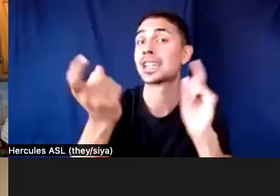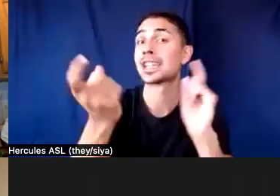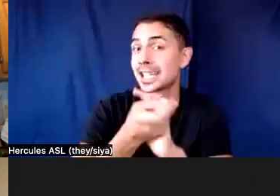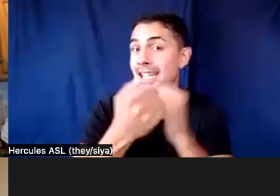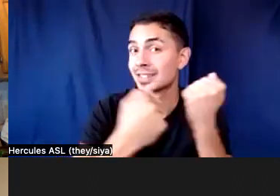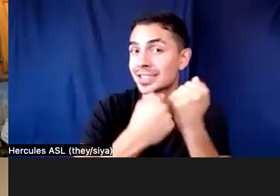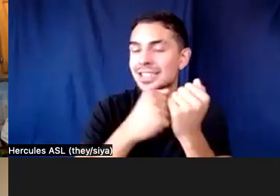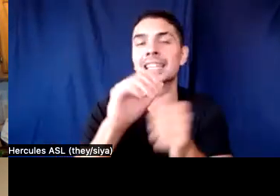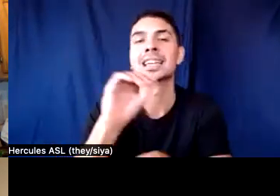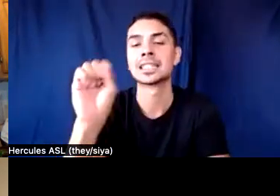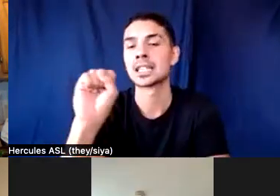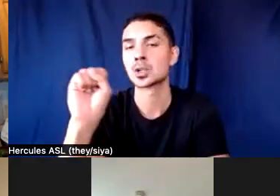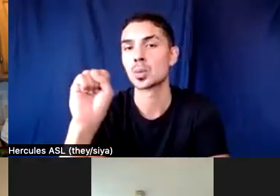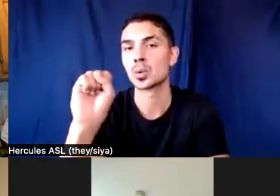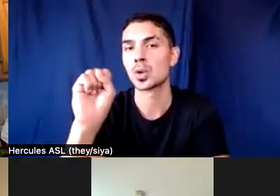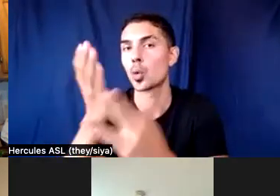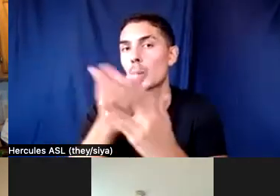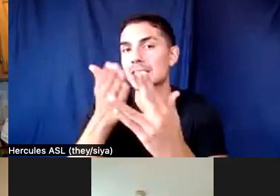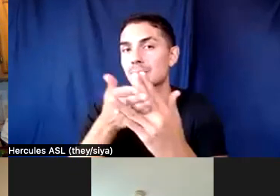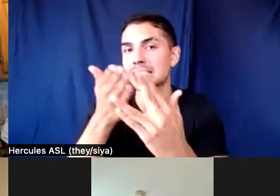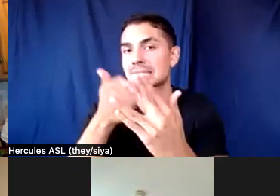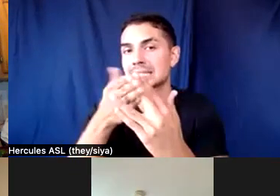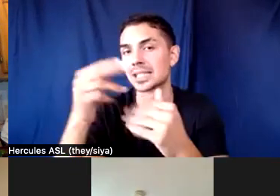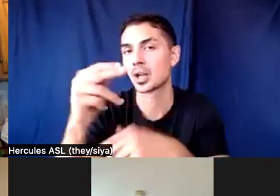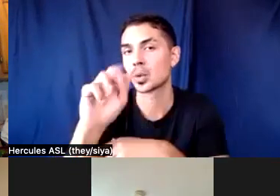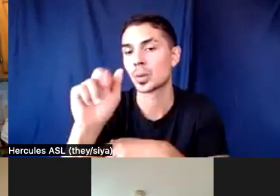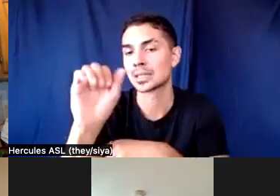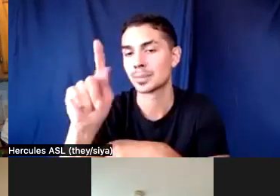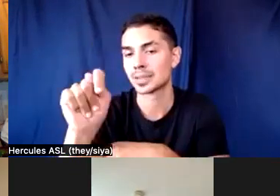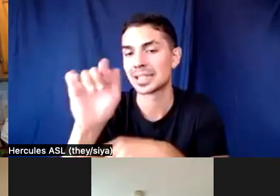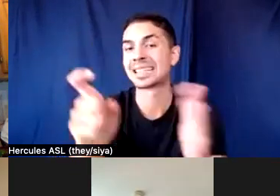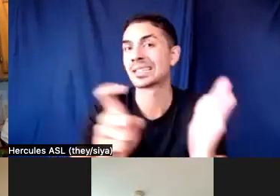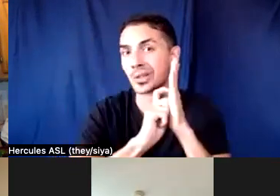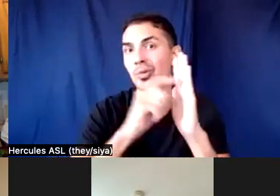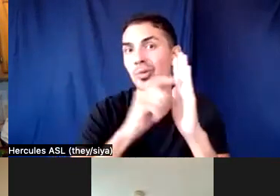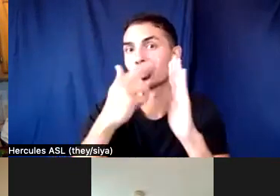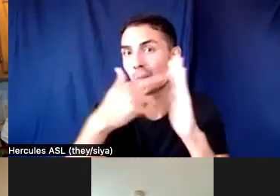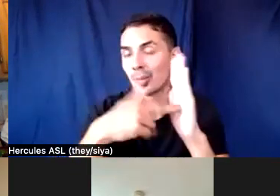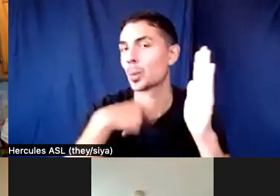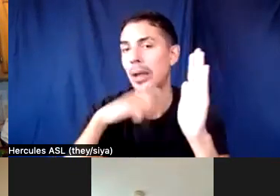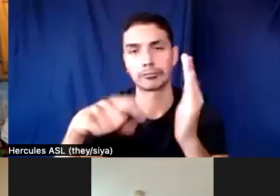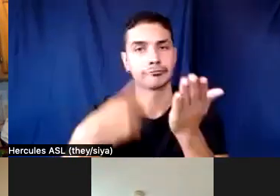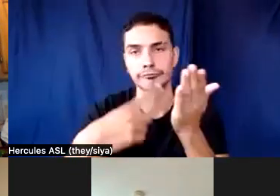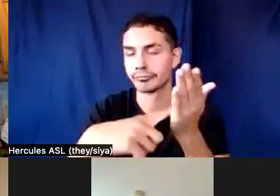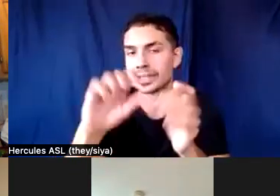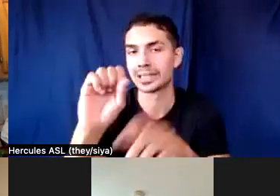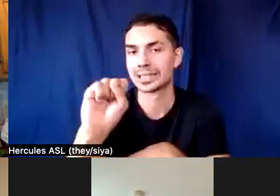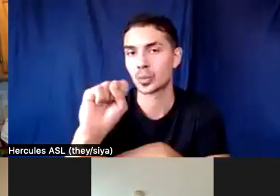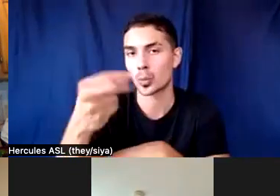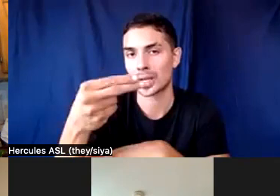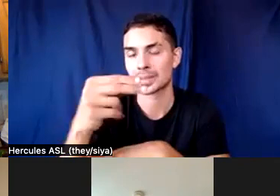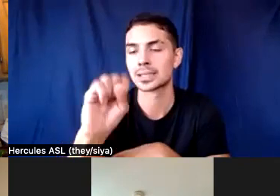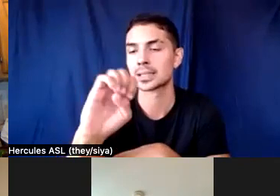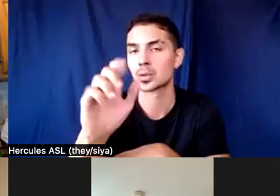module, which is of course a legal requirement, you know, sexual harassment, we have to talk about that. And then policies and